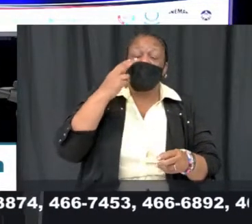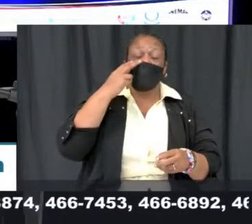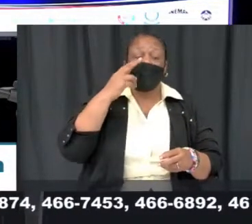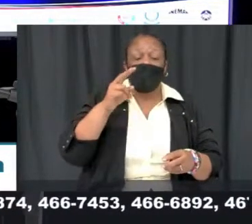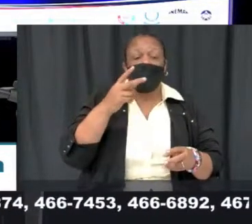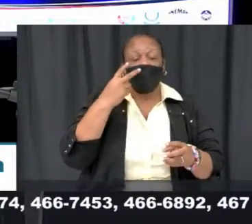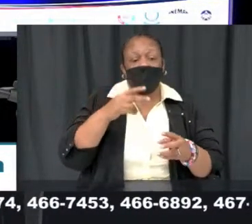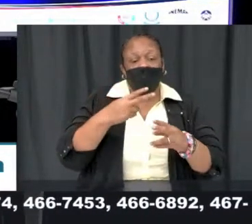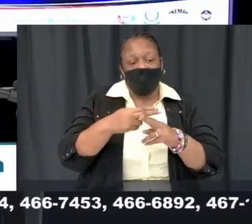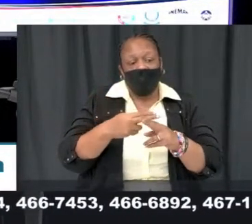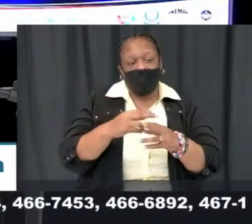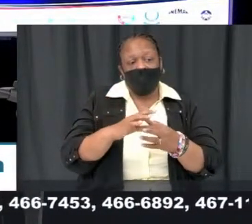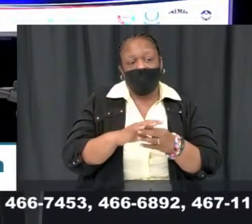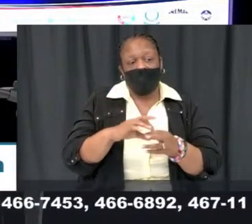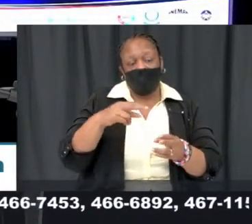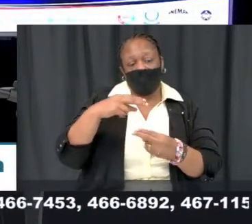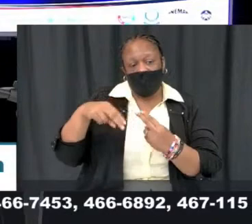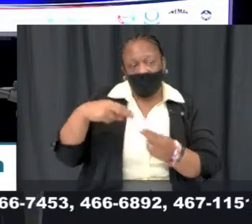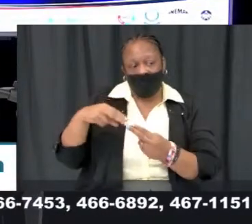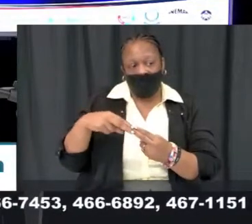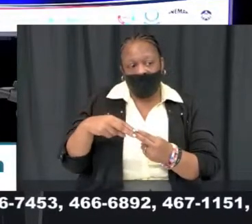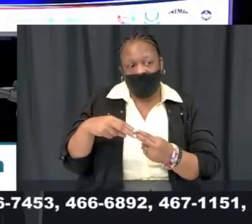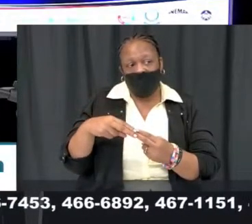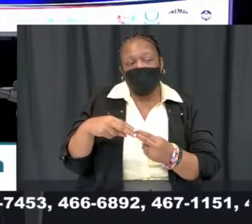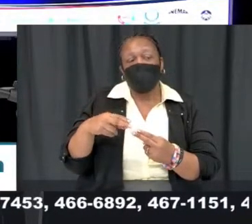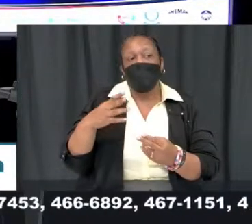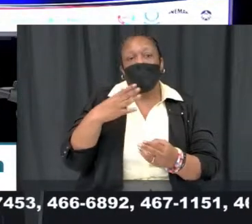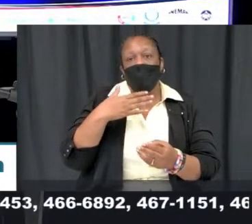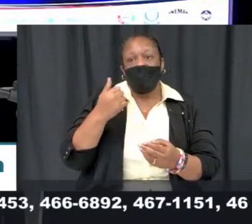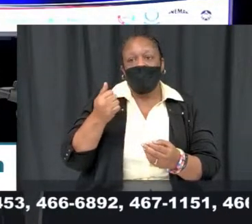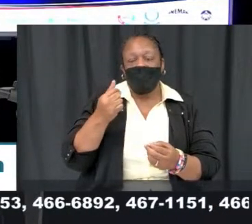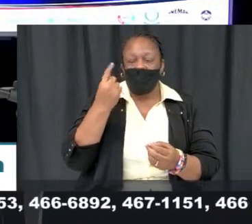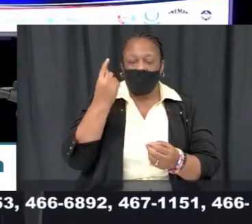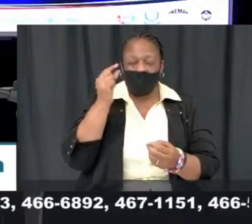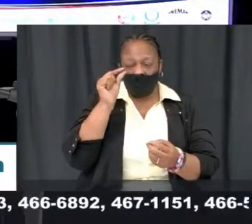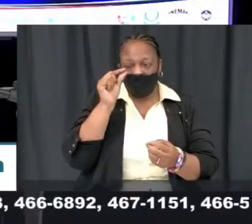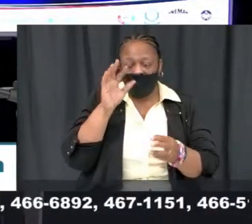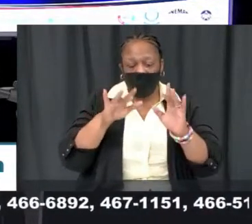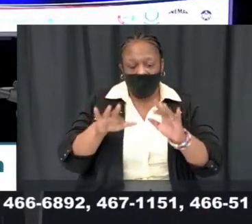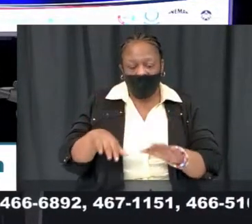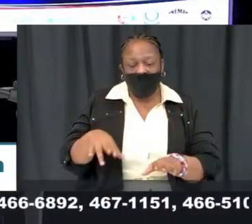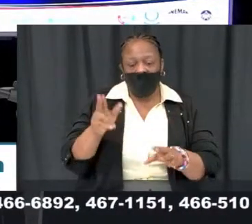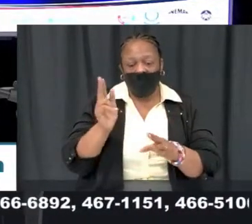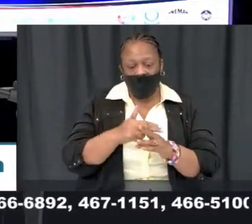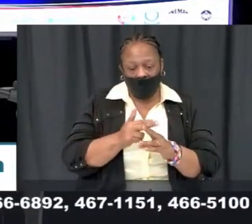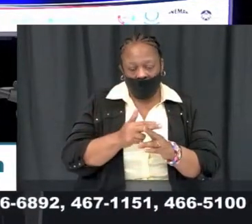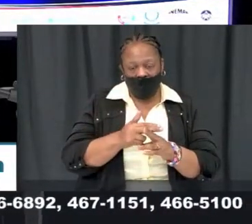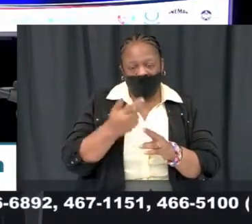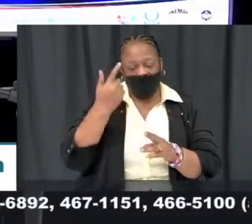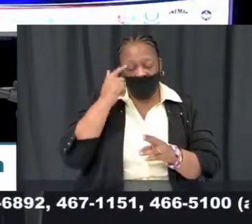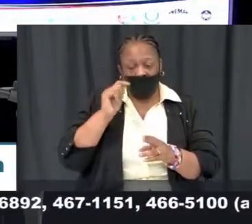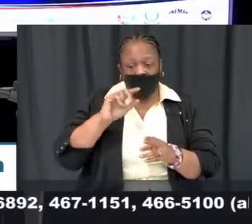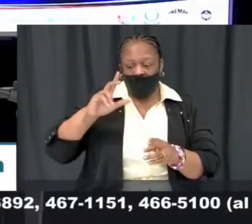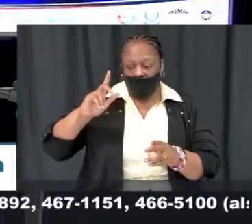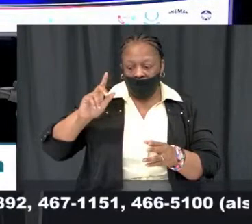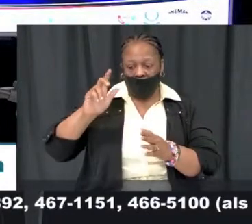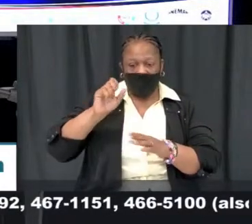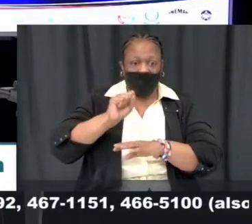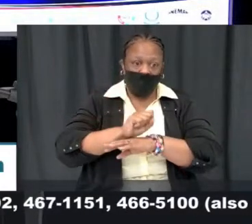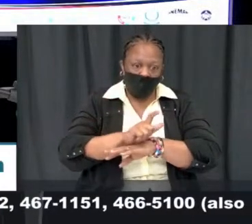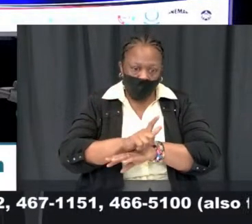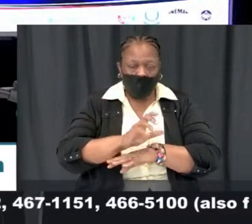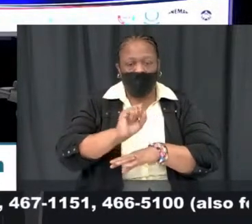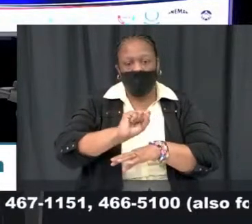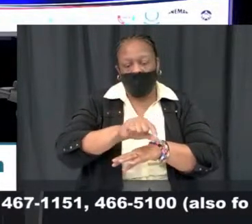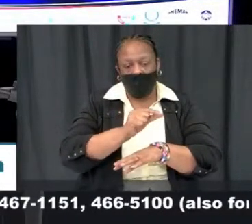our society. We are not here neither for the rich nor for the poor. We are here for everyone.